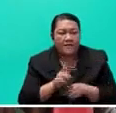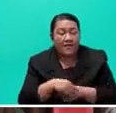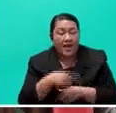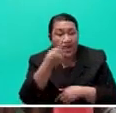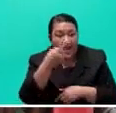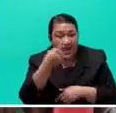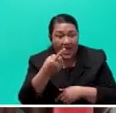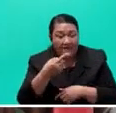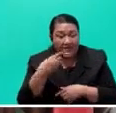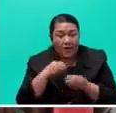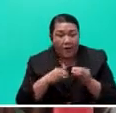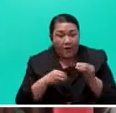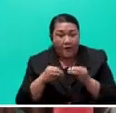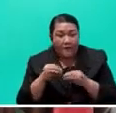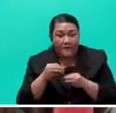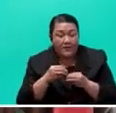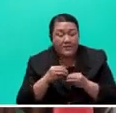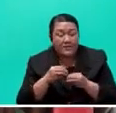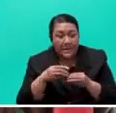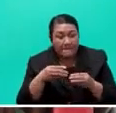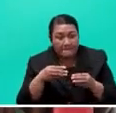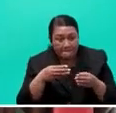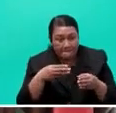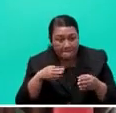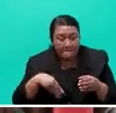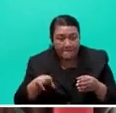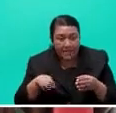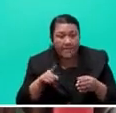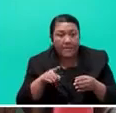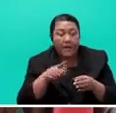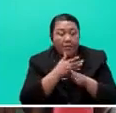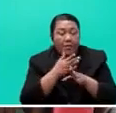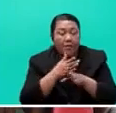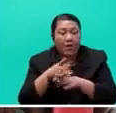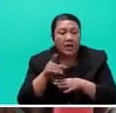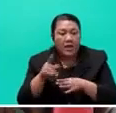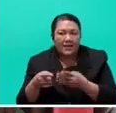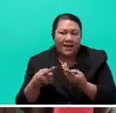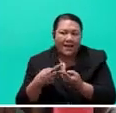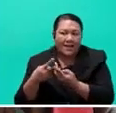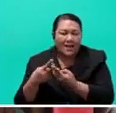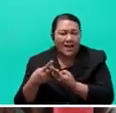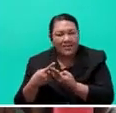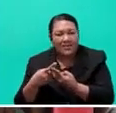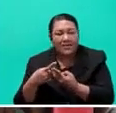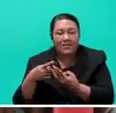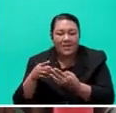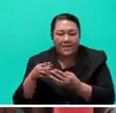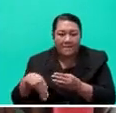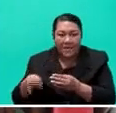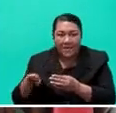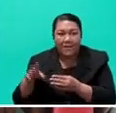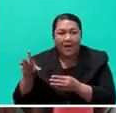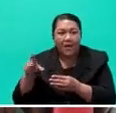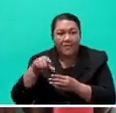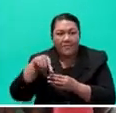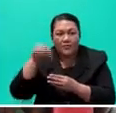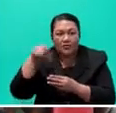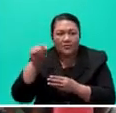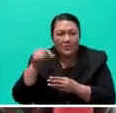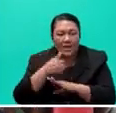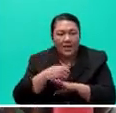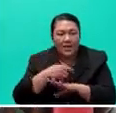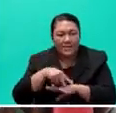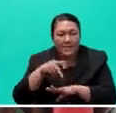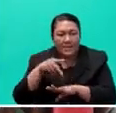officio members and 4 other members appointed by the minister responsible for the heritage department. The 4 other